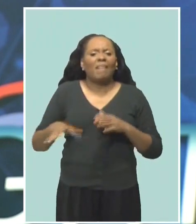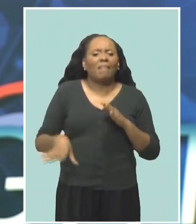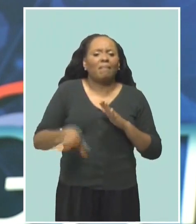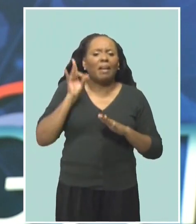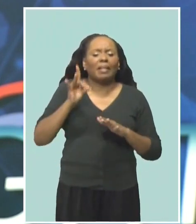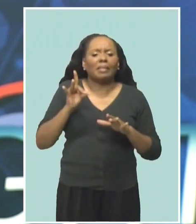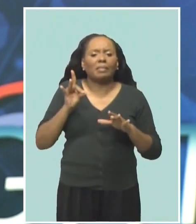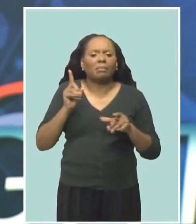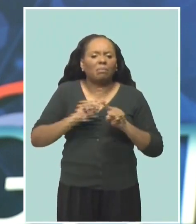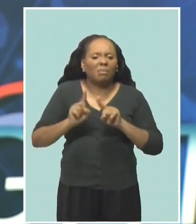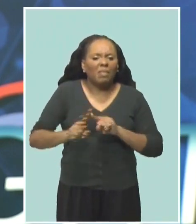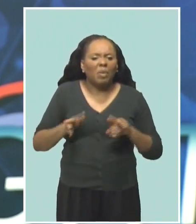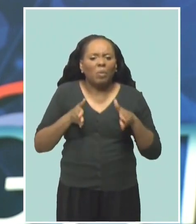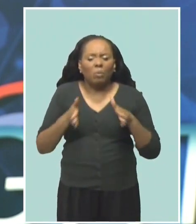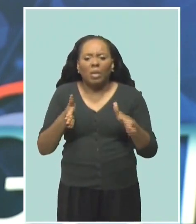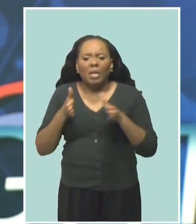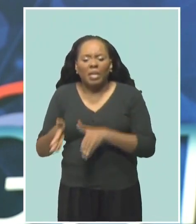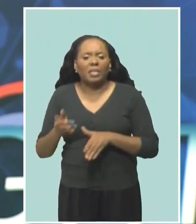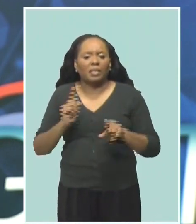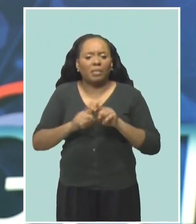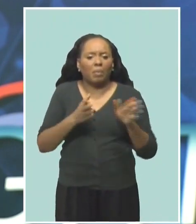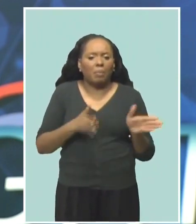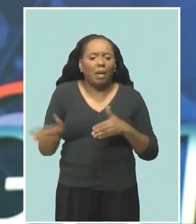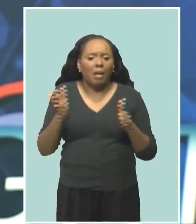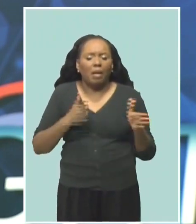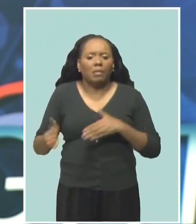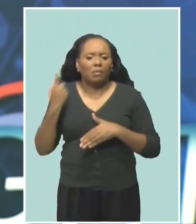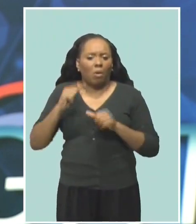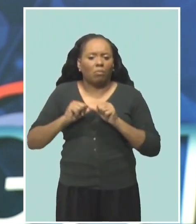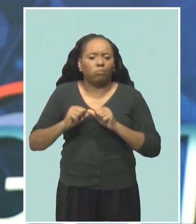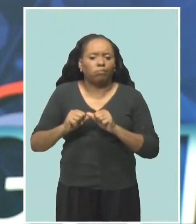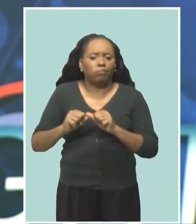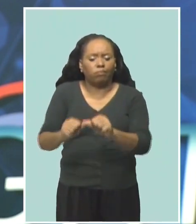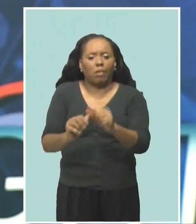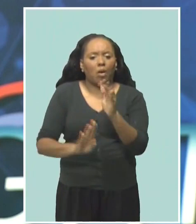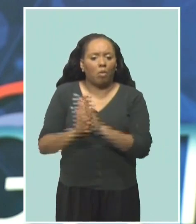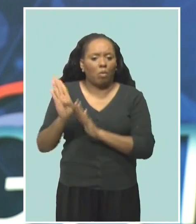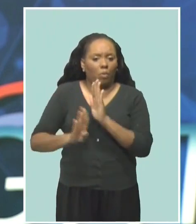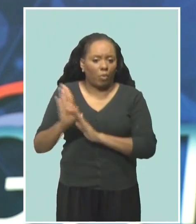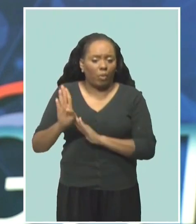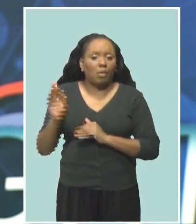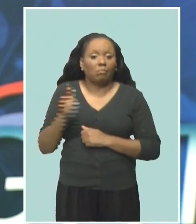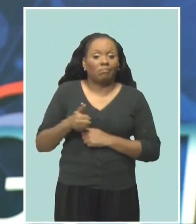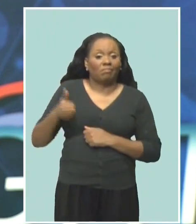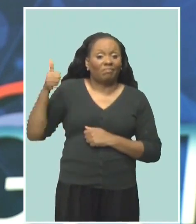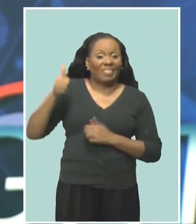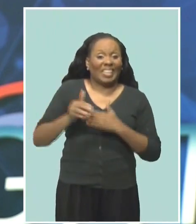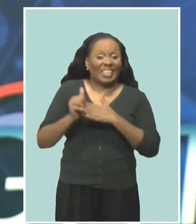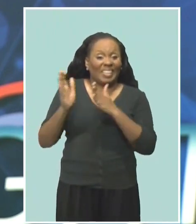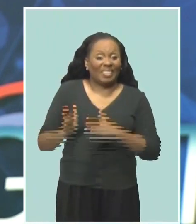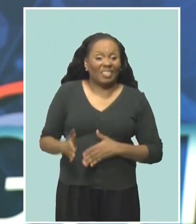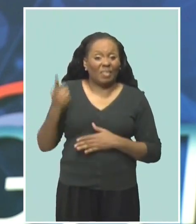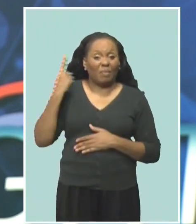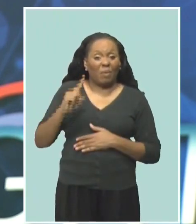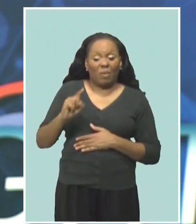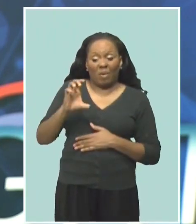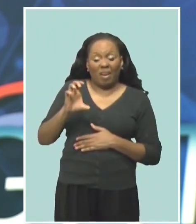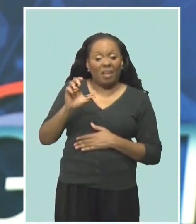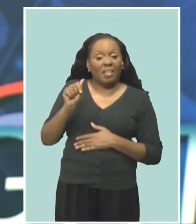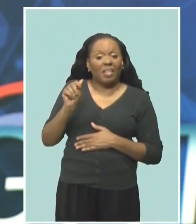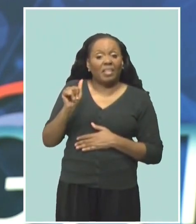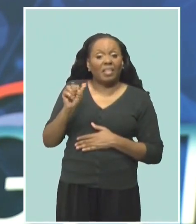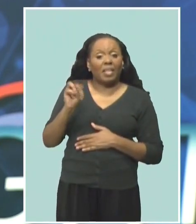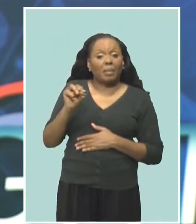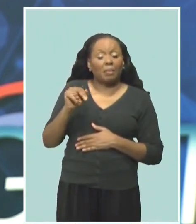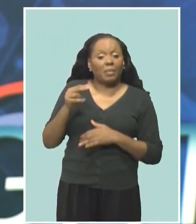for sustainable growth. Premier of the Cayman Islands, Juliana O'Connor Connolly, says each year millions flock to the